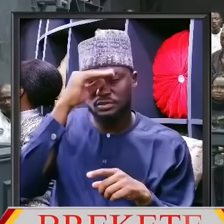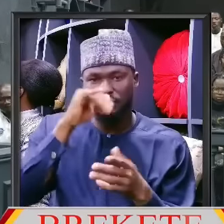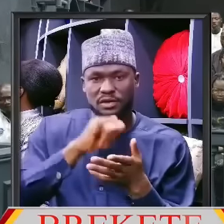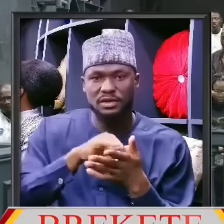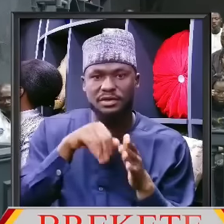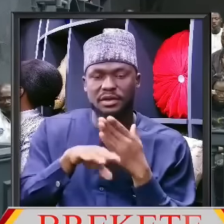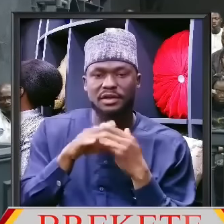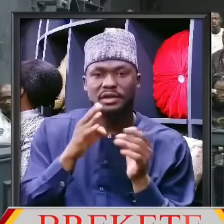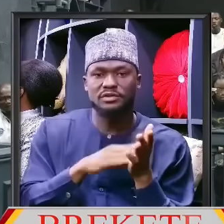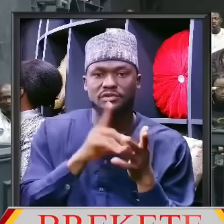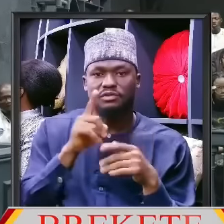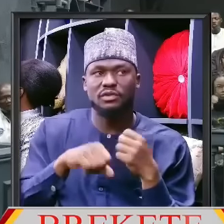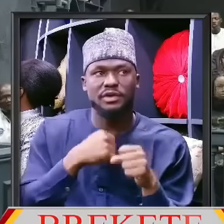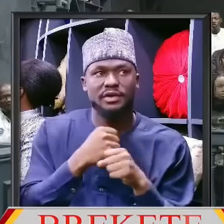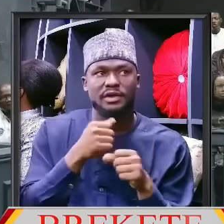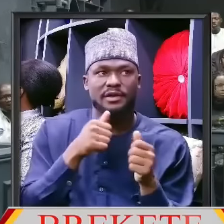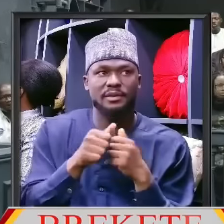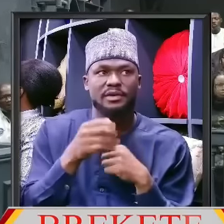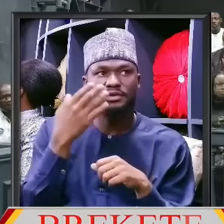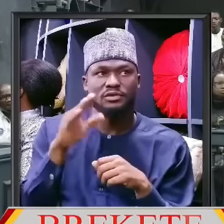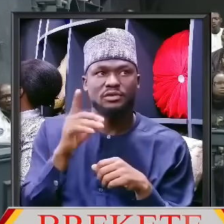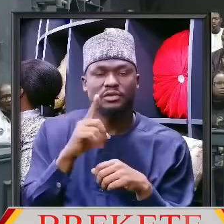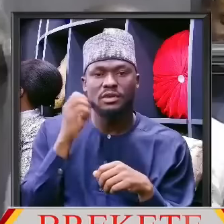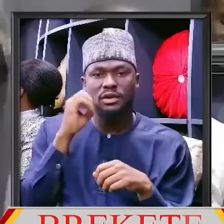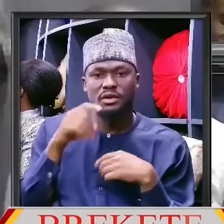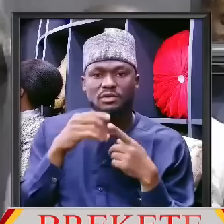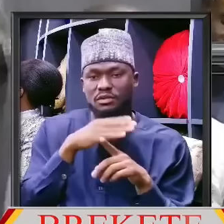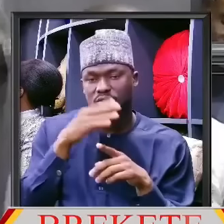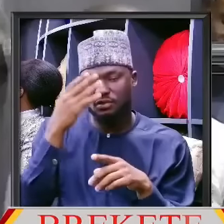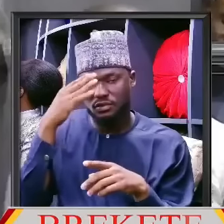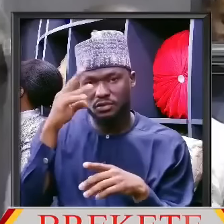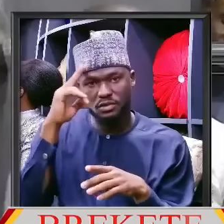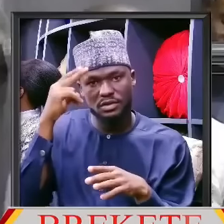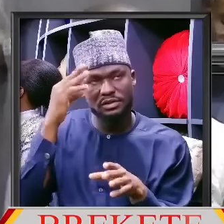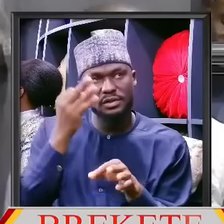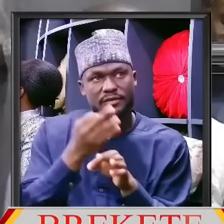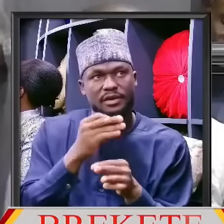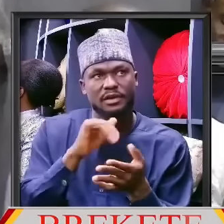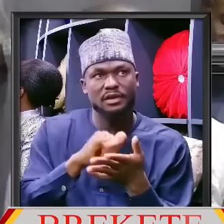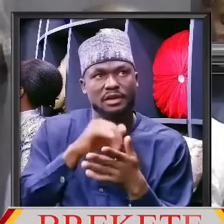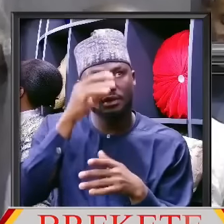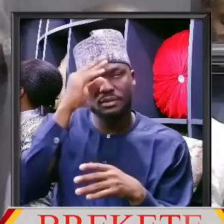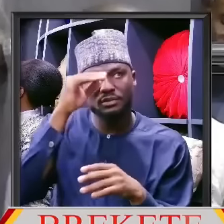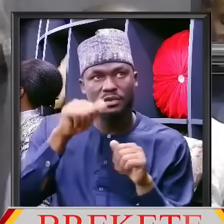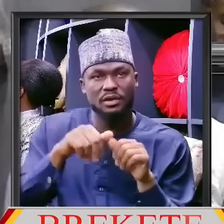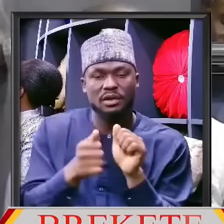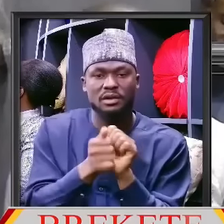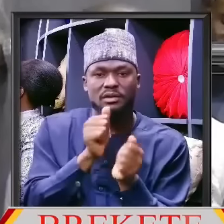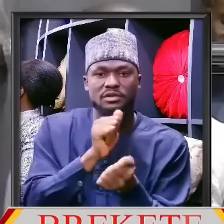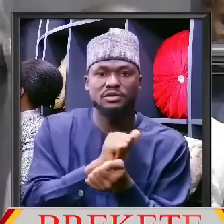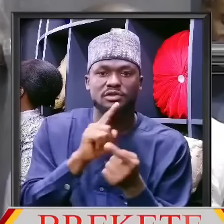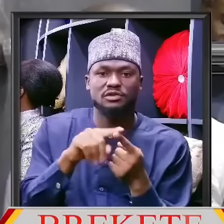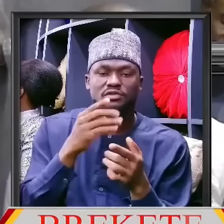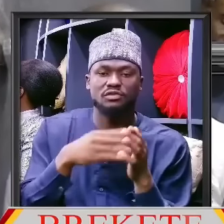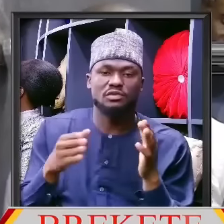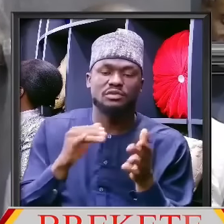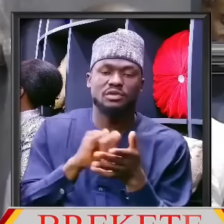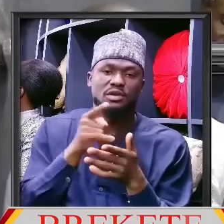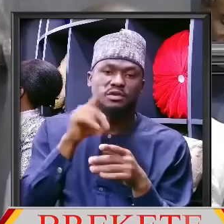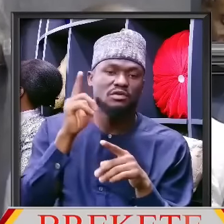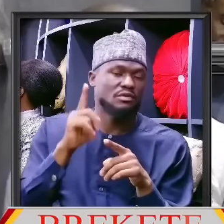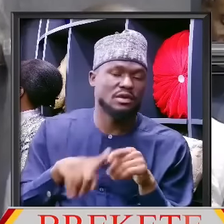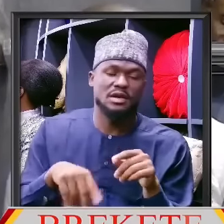school 1 year pass, and he no know where they go, he no get in faith, he no know in faith. that pikin fit become something else where you no